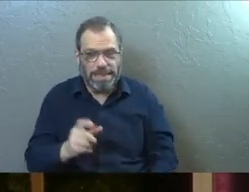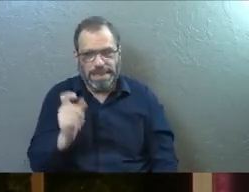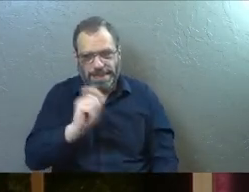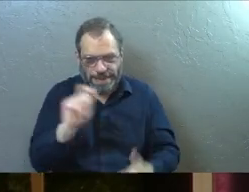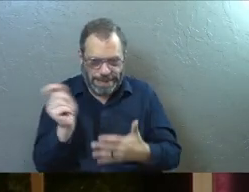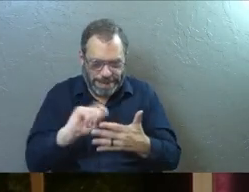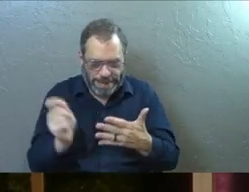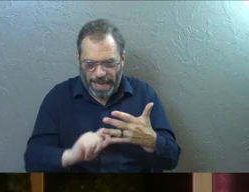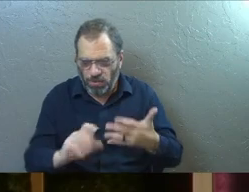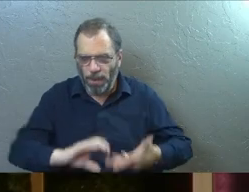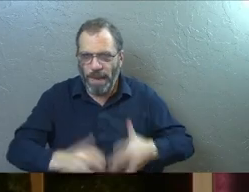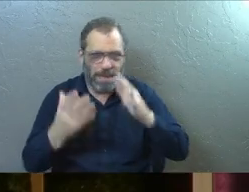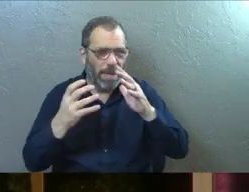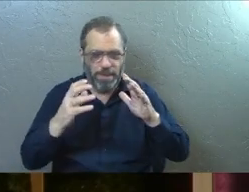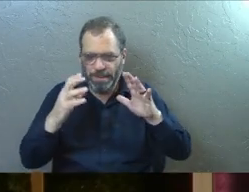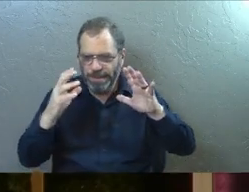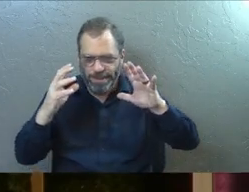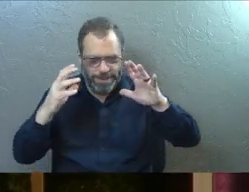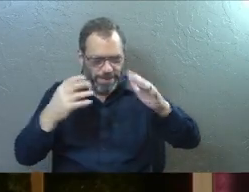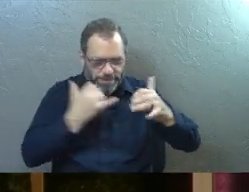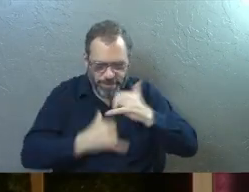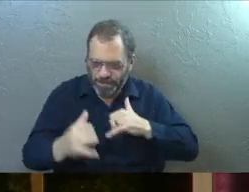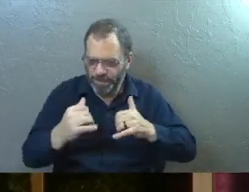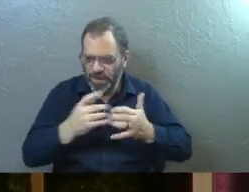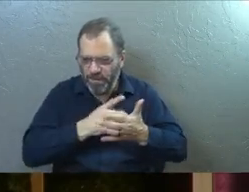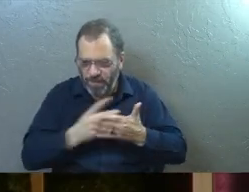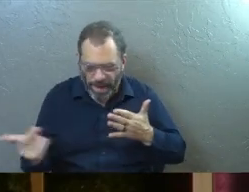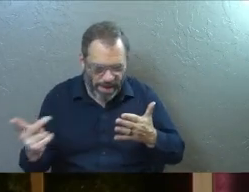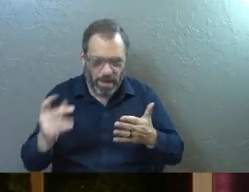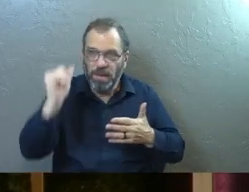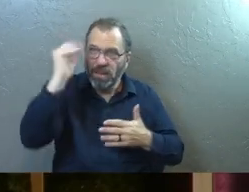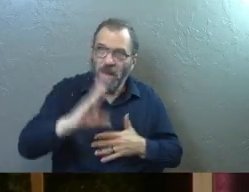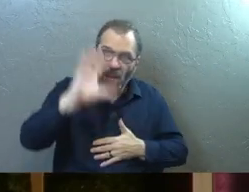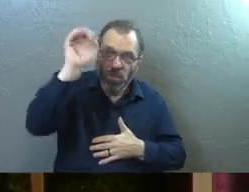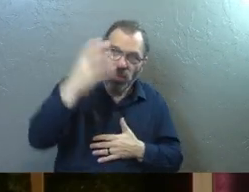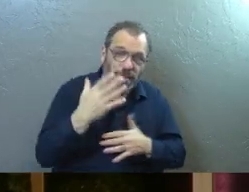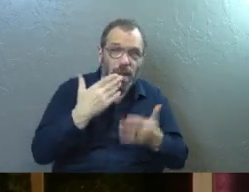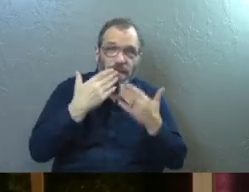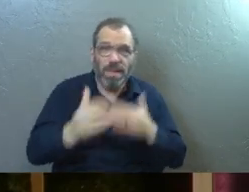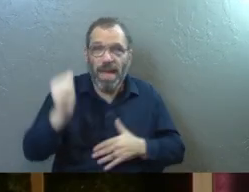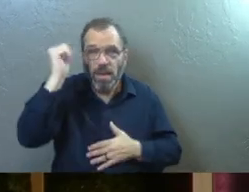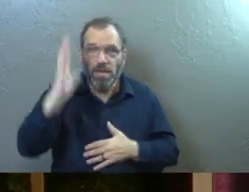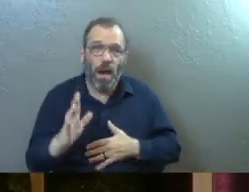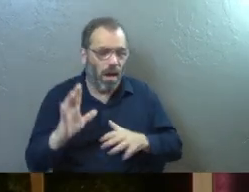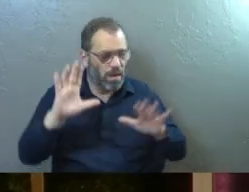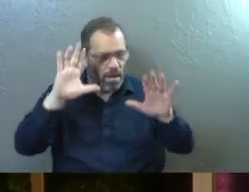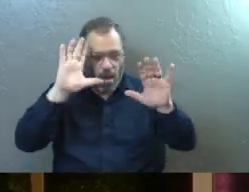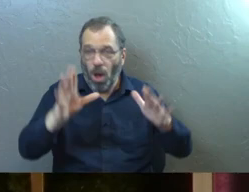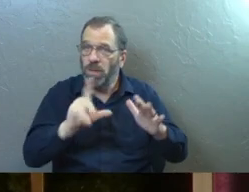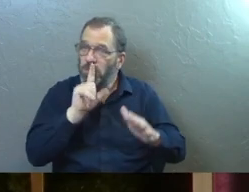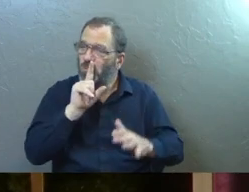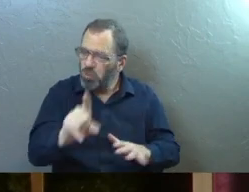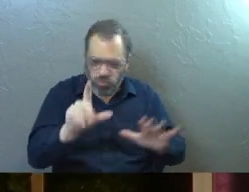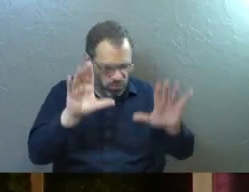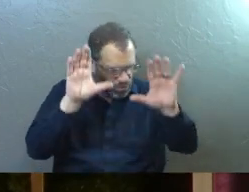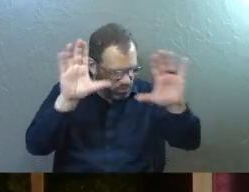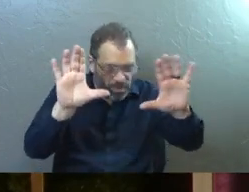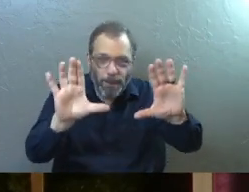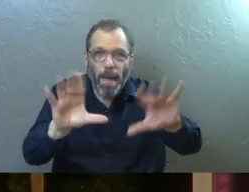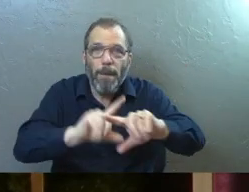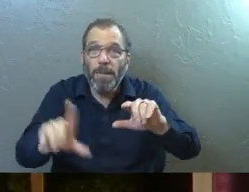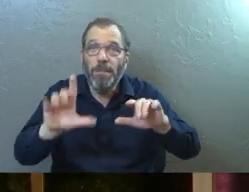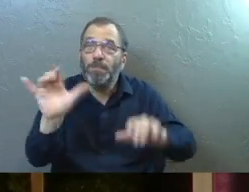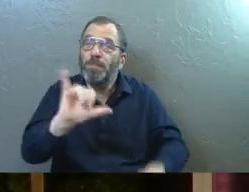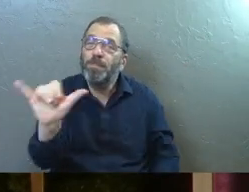this, and we're going to mess up in this. We're going to get knocked down, and God's grace, and thank God for all that. Absolutely all that's true, 100%.